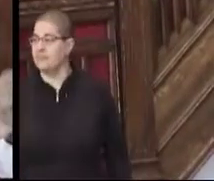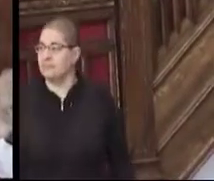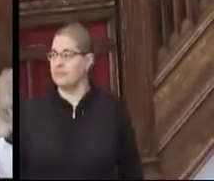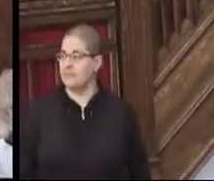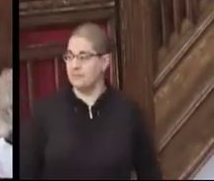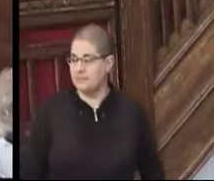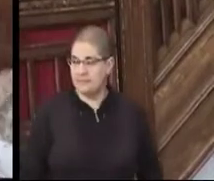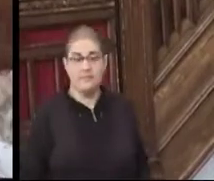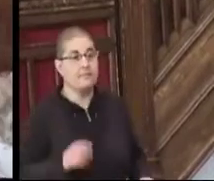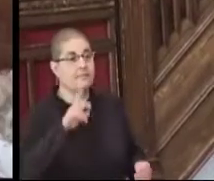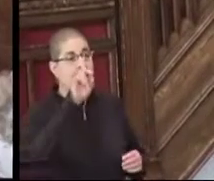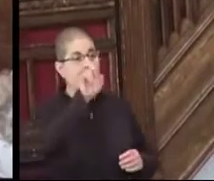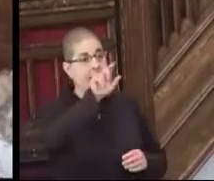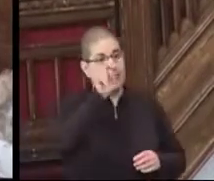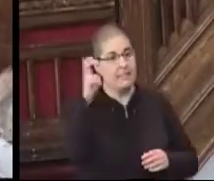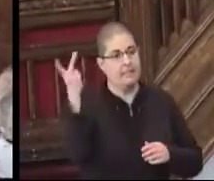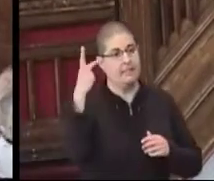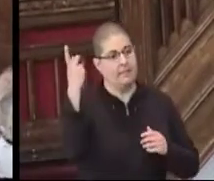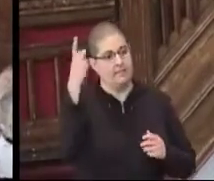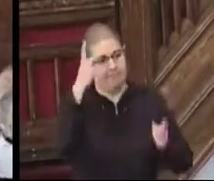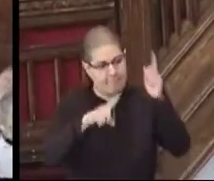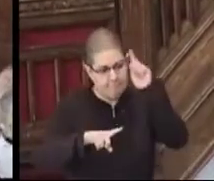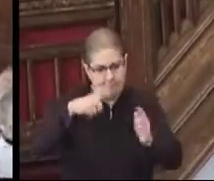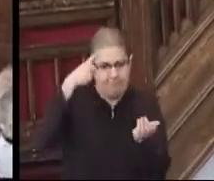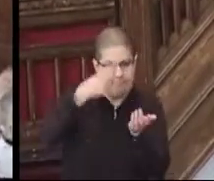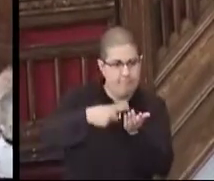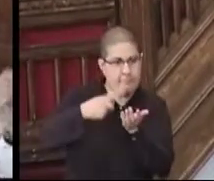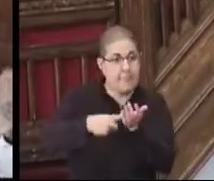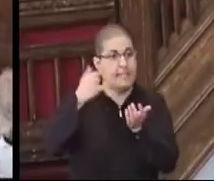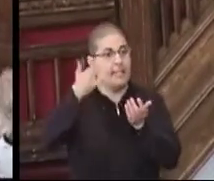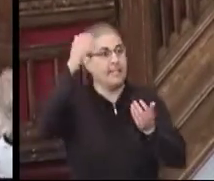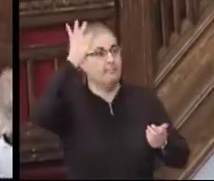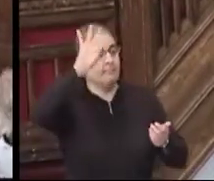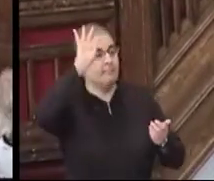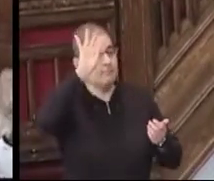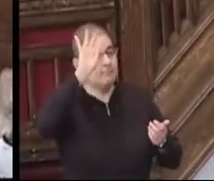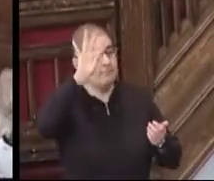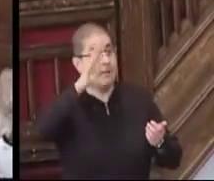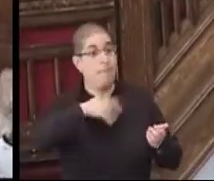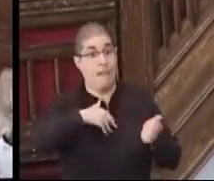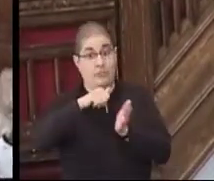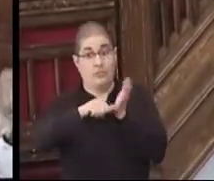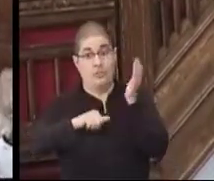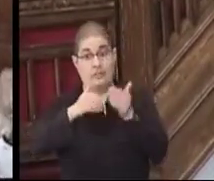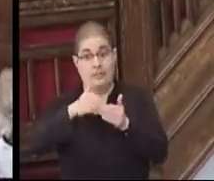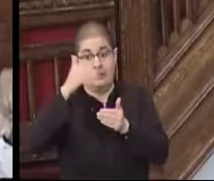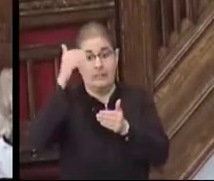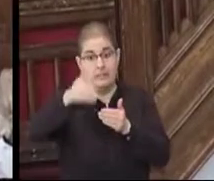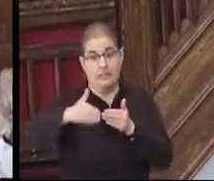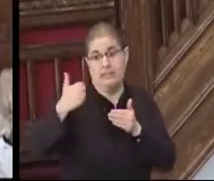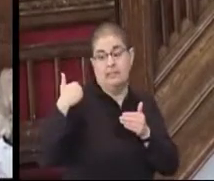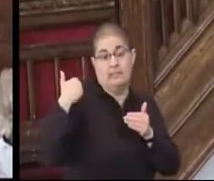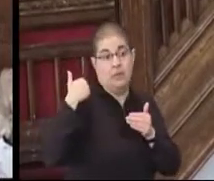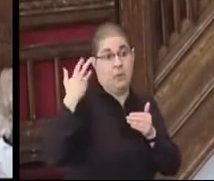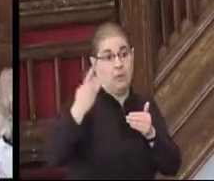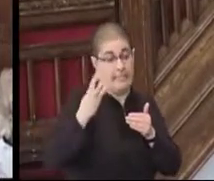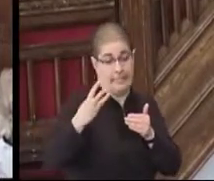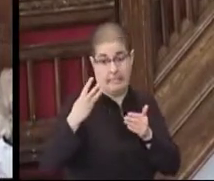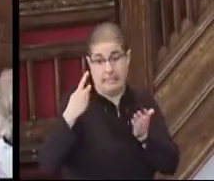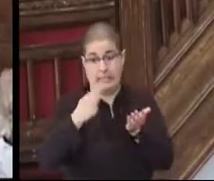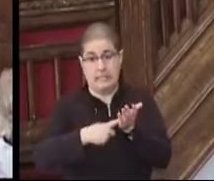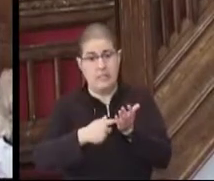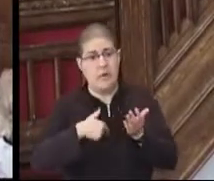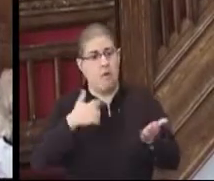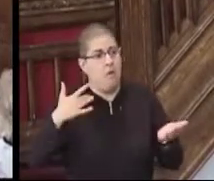As Dina and I were planning today's sermon and my approaching surgery this past Wednesday, we